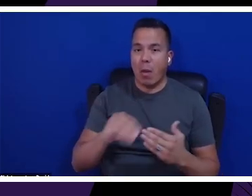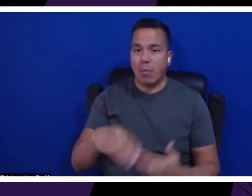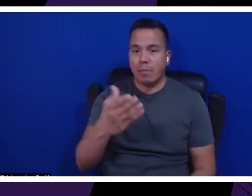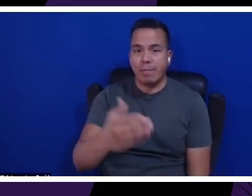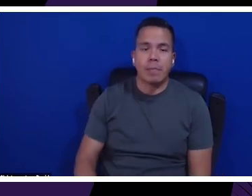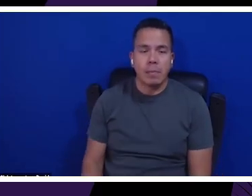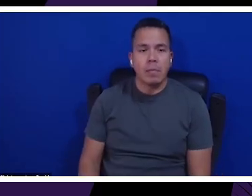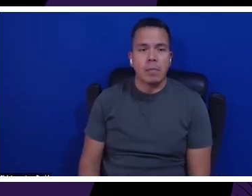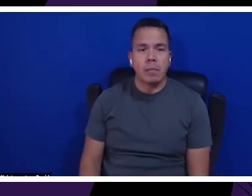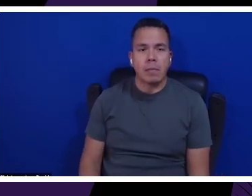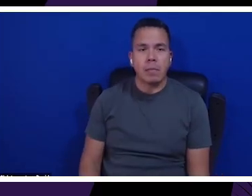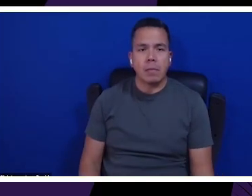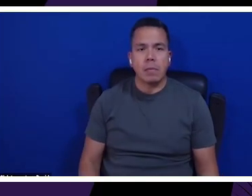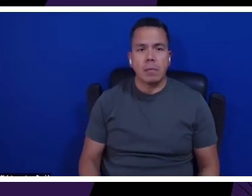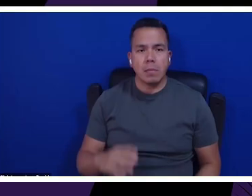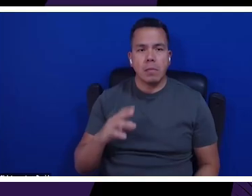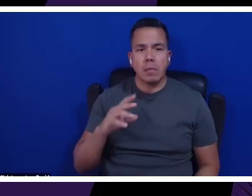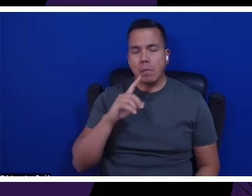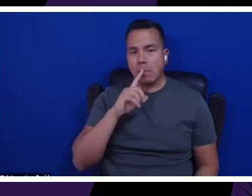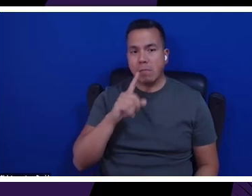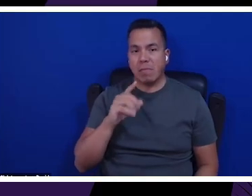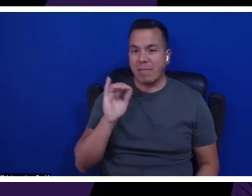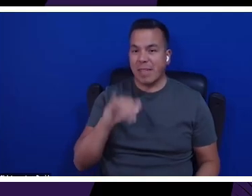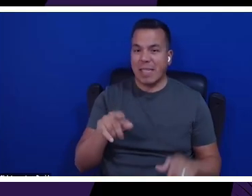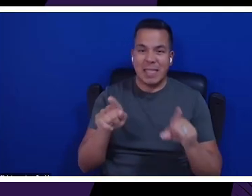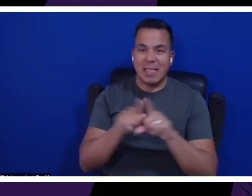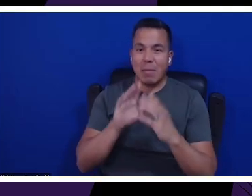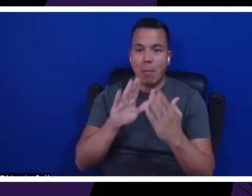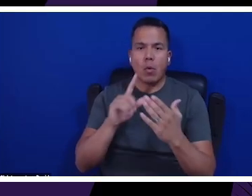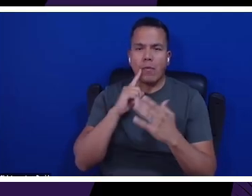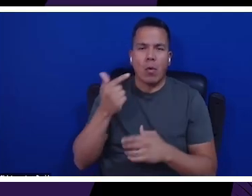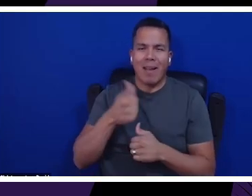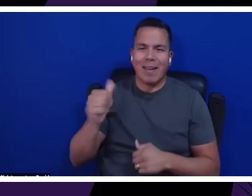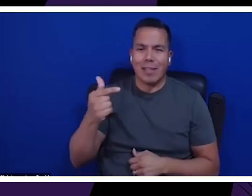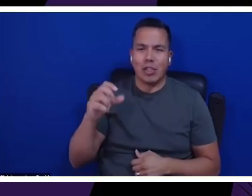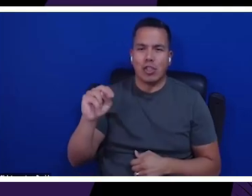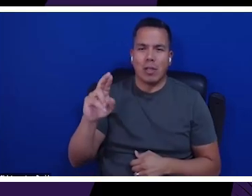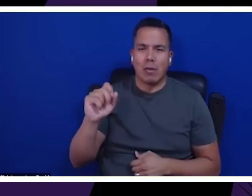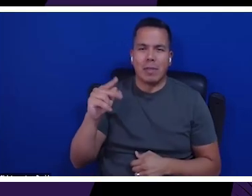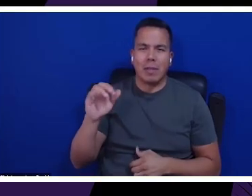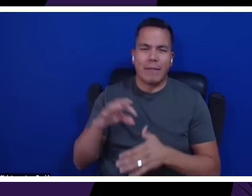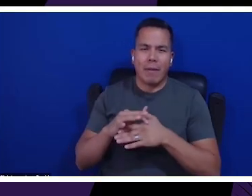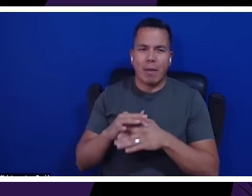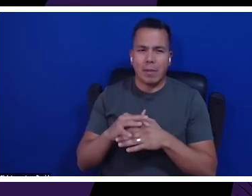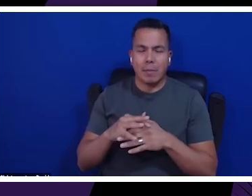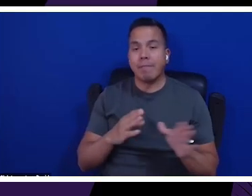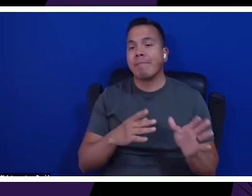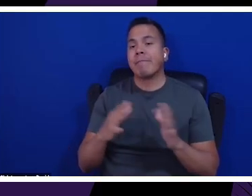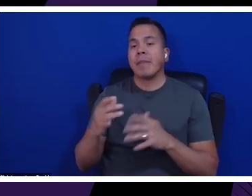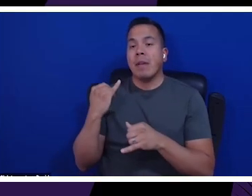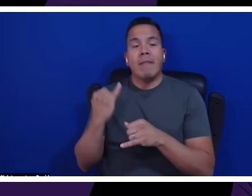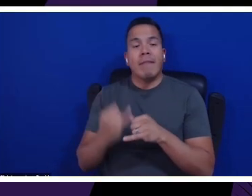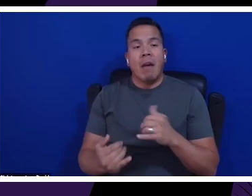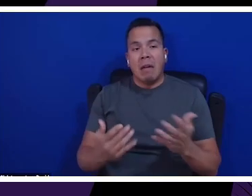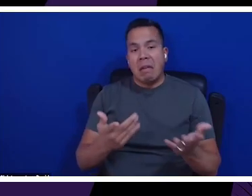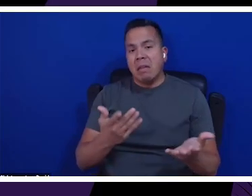You can use the same strategy for the generative content. Finally, some learning